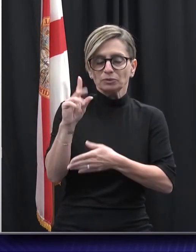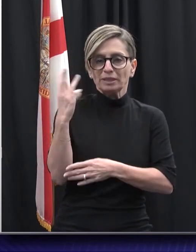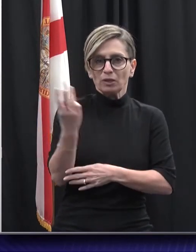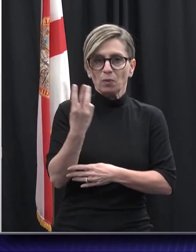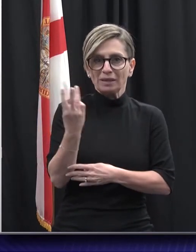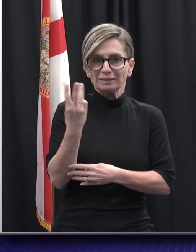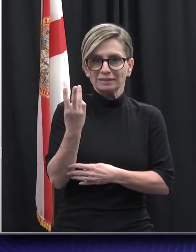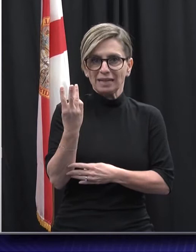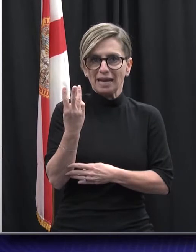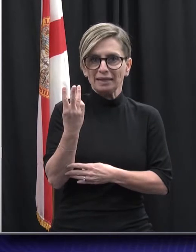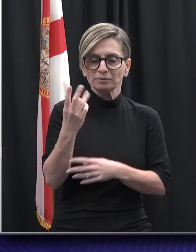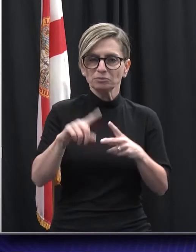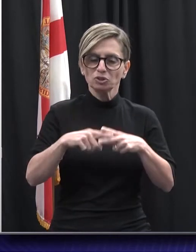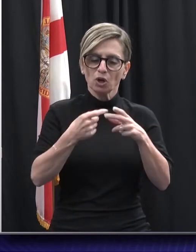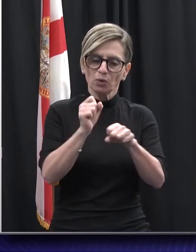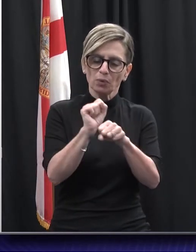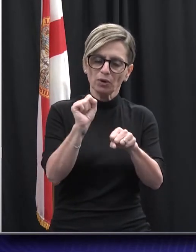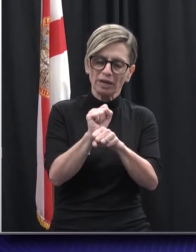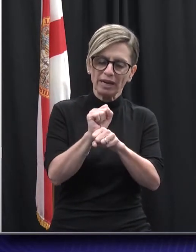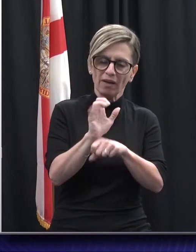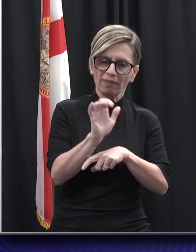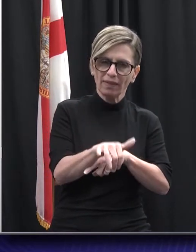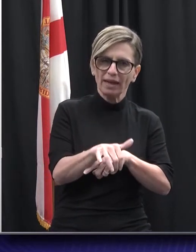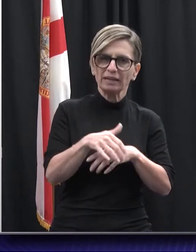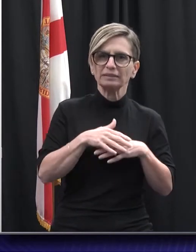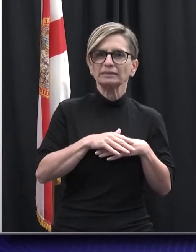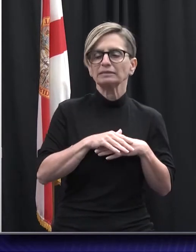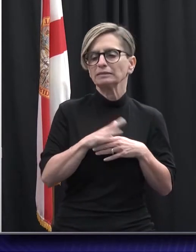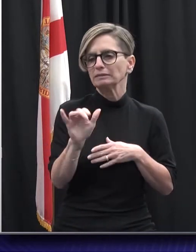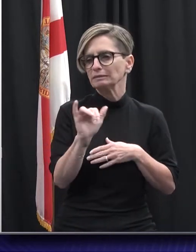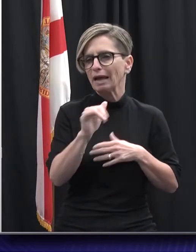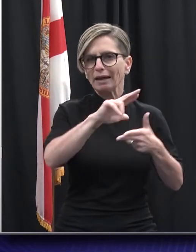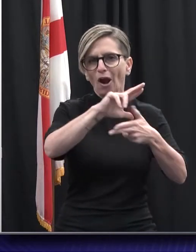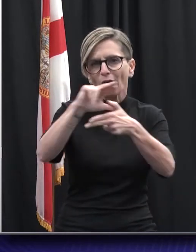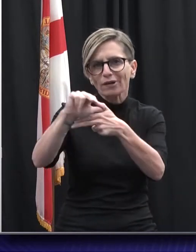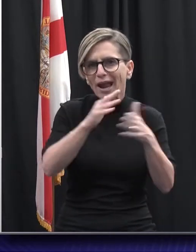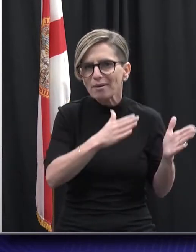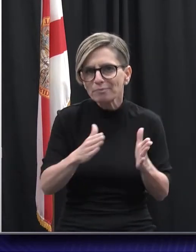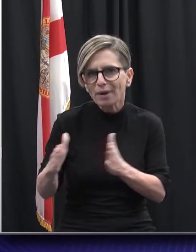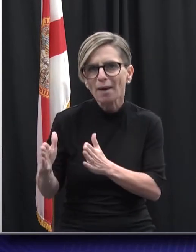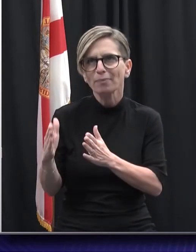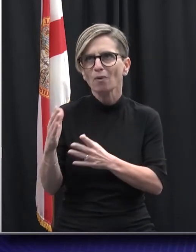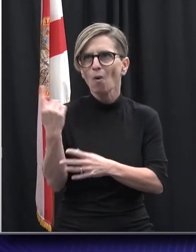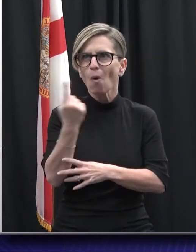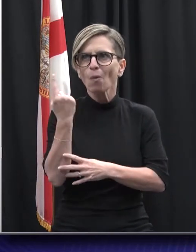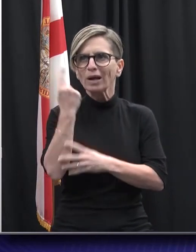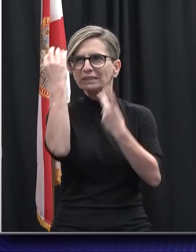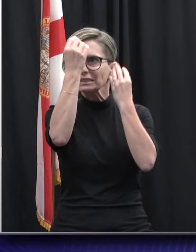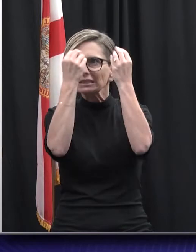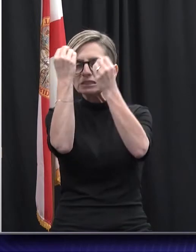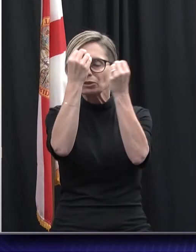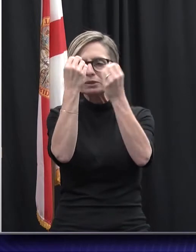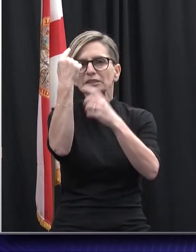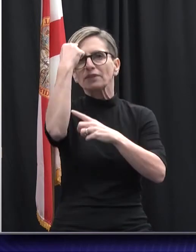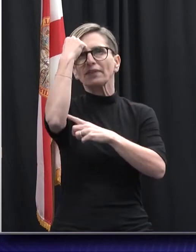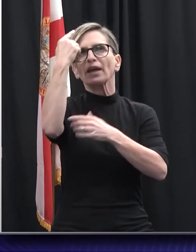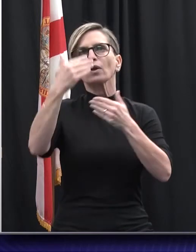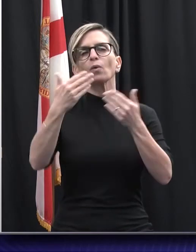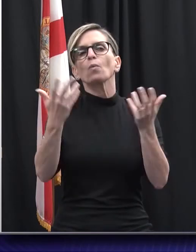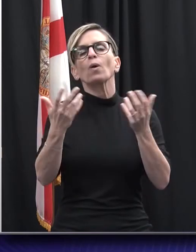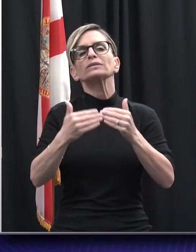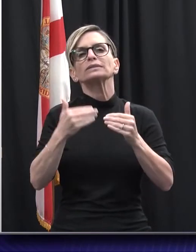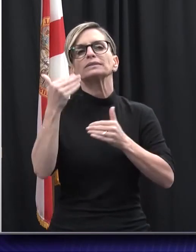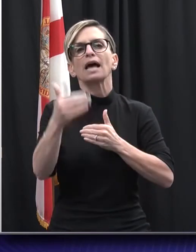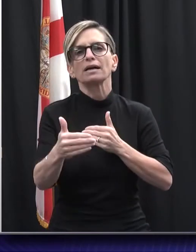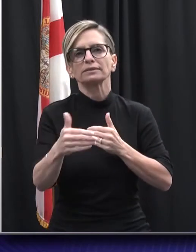your toolkit, much like we do for hurricane preparations. We always want to continue to think about what's next. And so as we looked